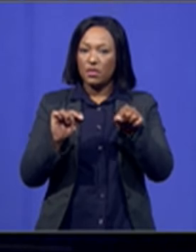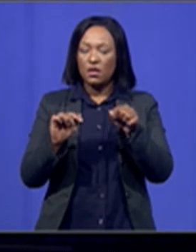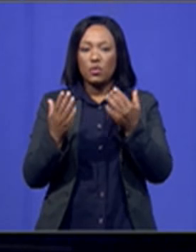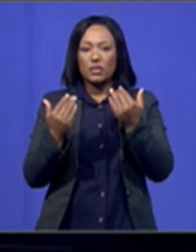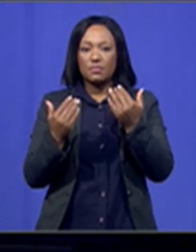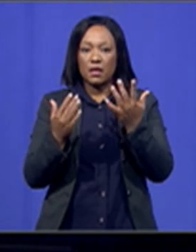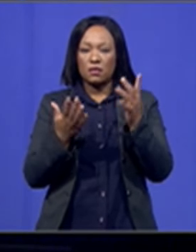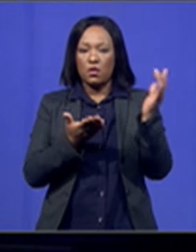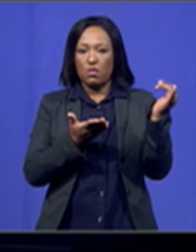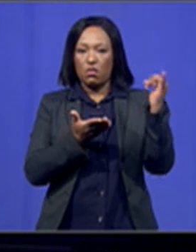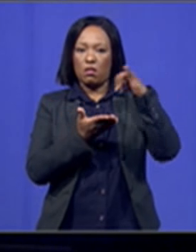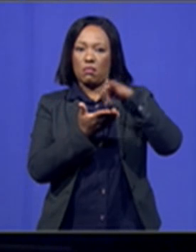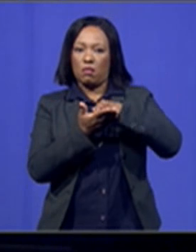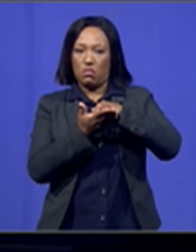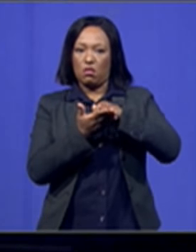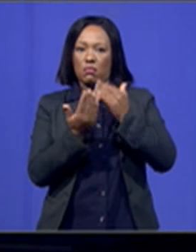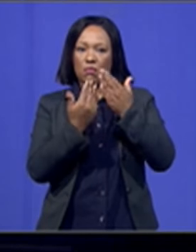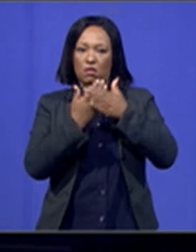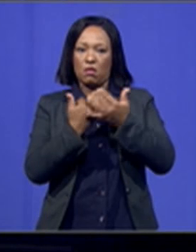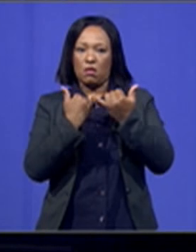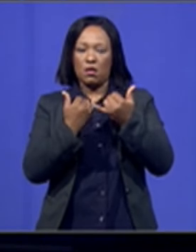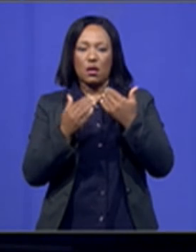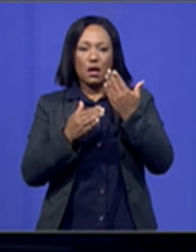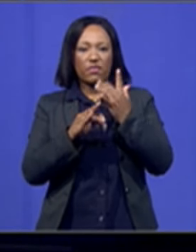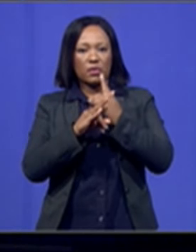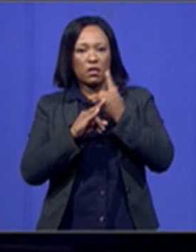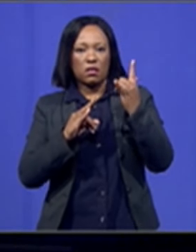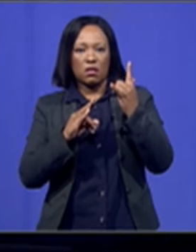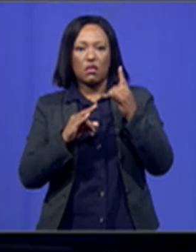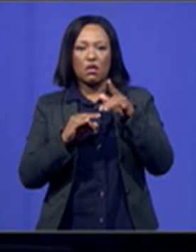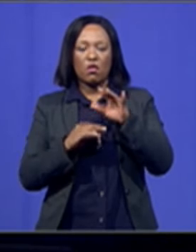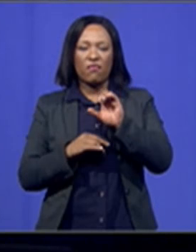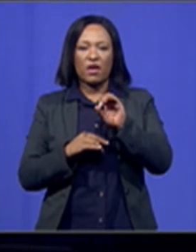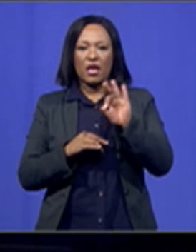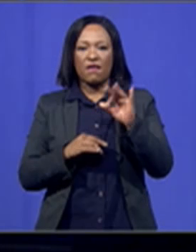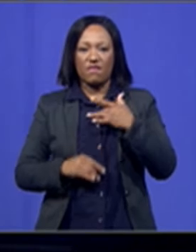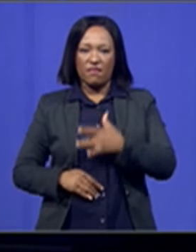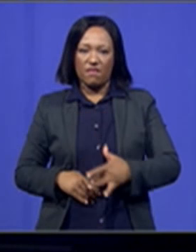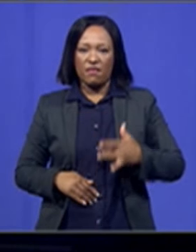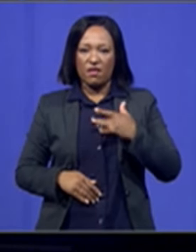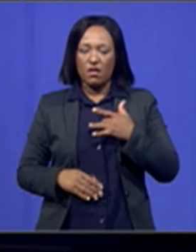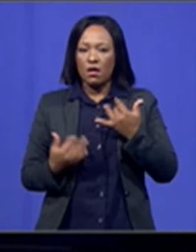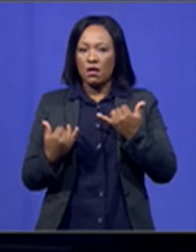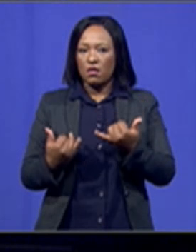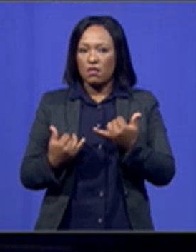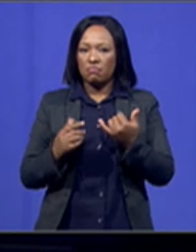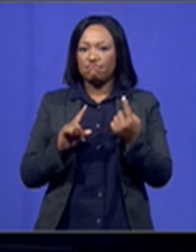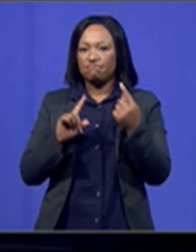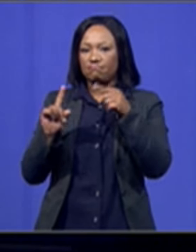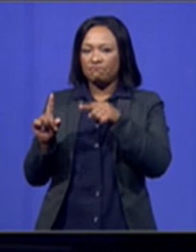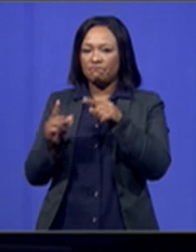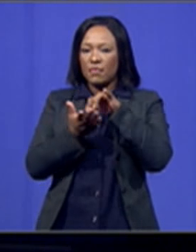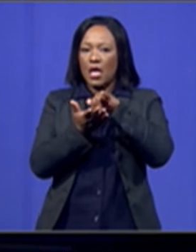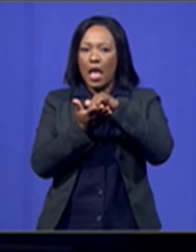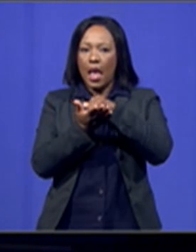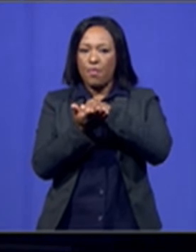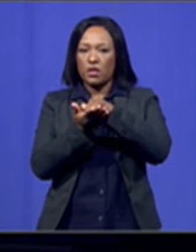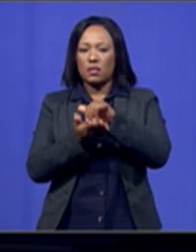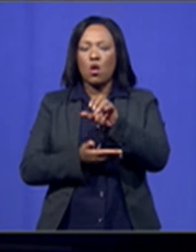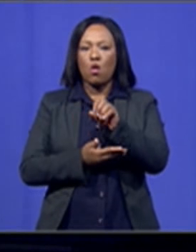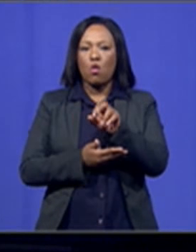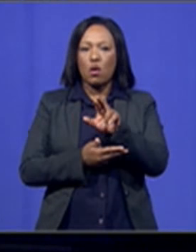ho kgutlela lapeng phirimaneng ena ka mora katleho ya sona tlhodisanong ya CAF Champions League. Jwale re fetela boemafofaneng ba OR